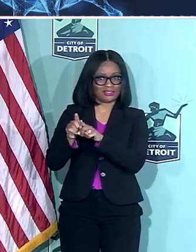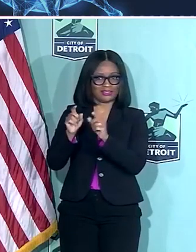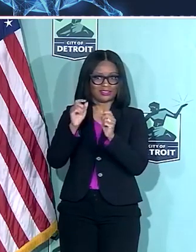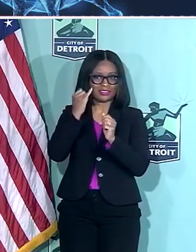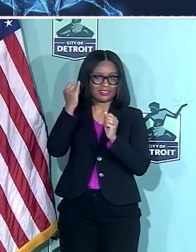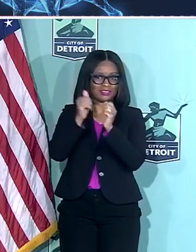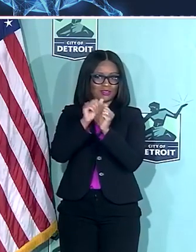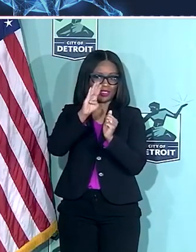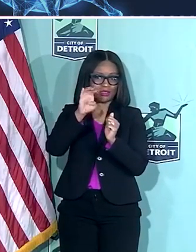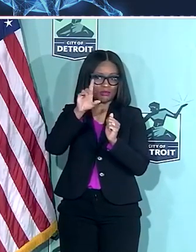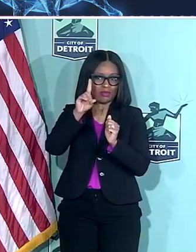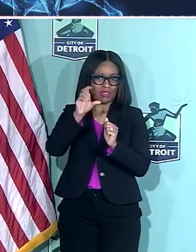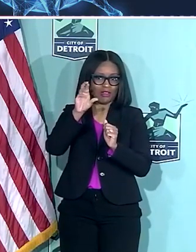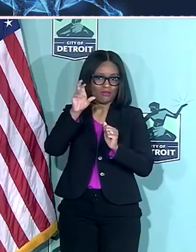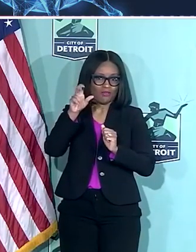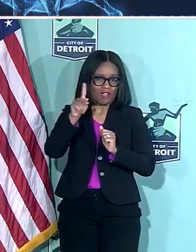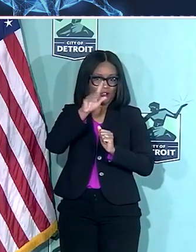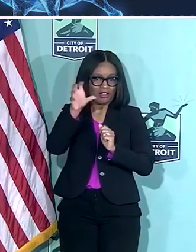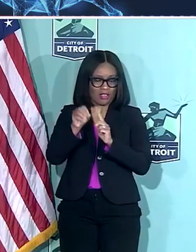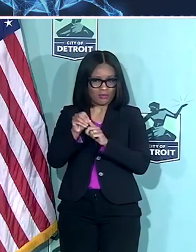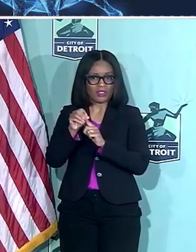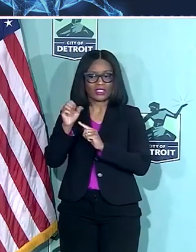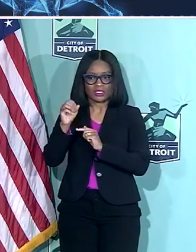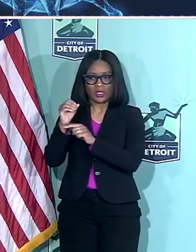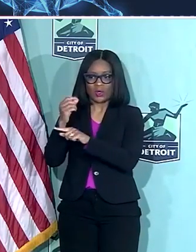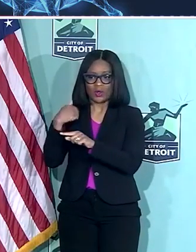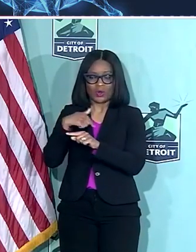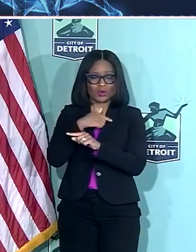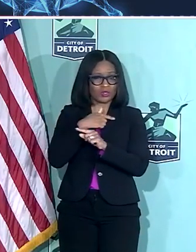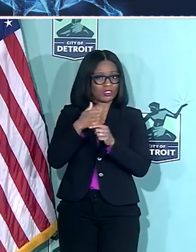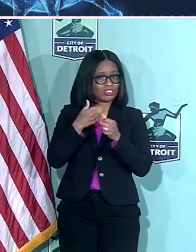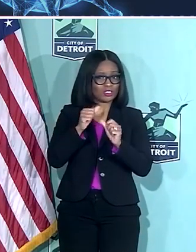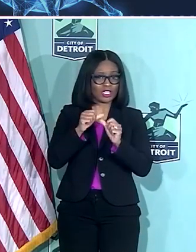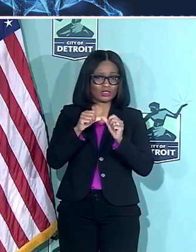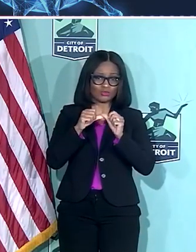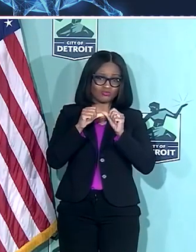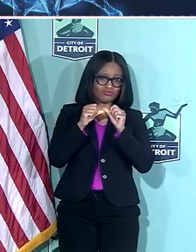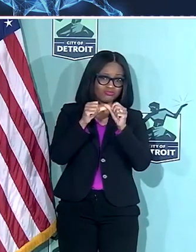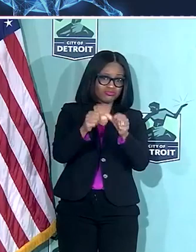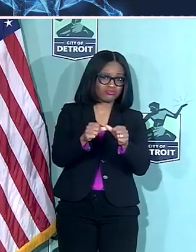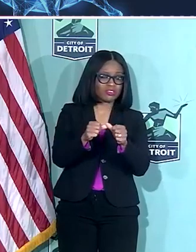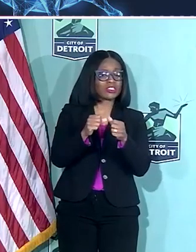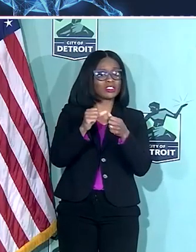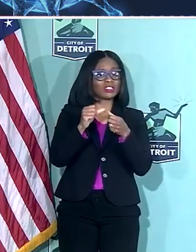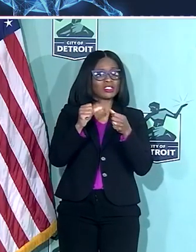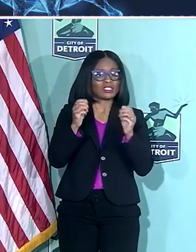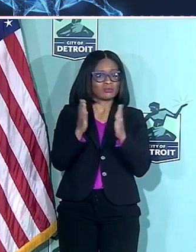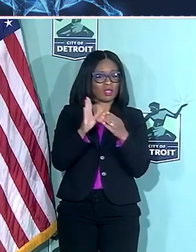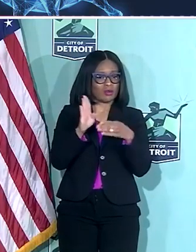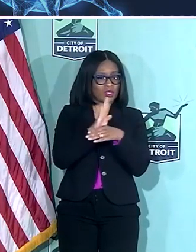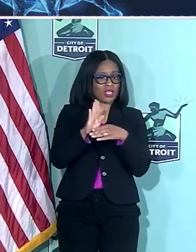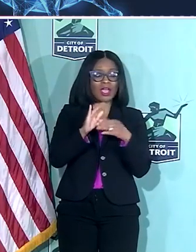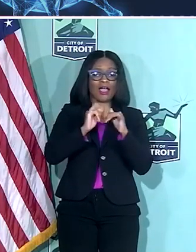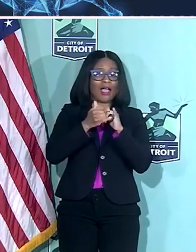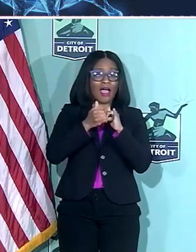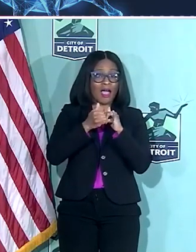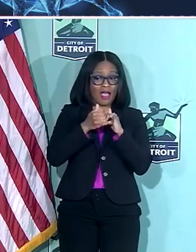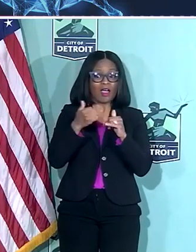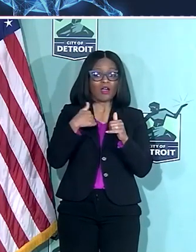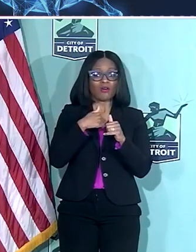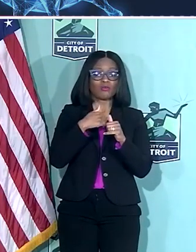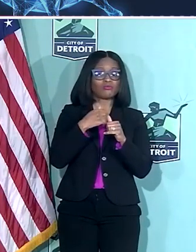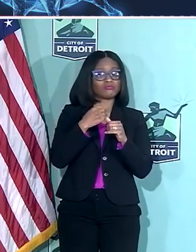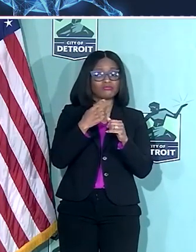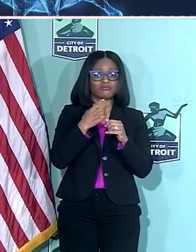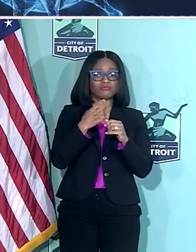human resources to building up the resilience of local small business. That's been achieved through rent relief,